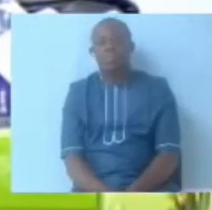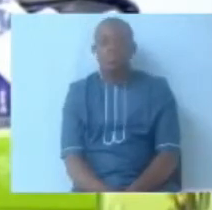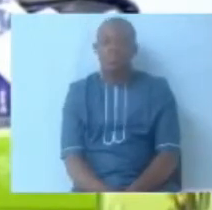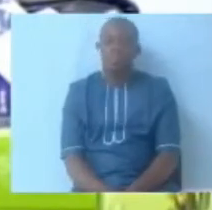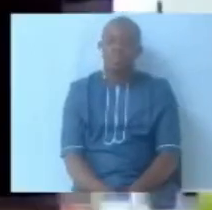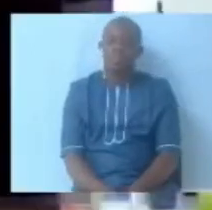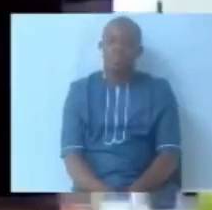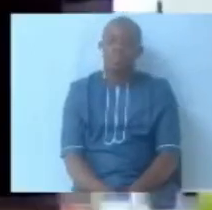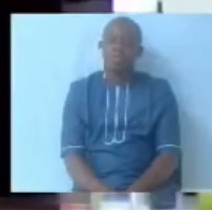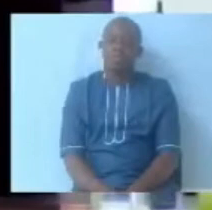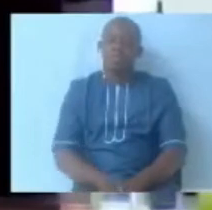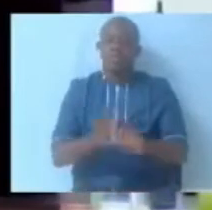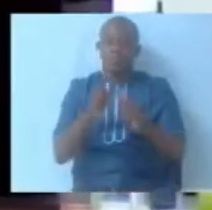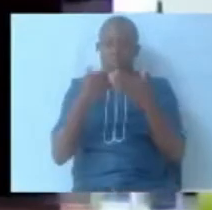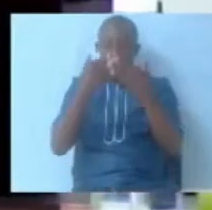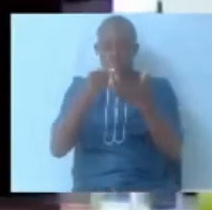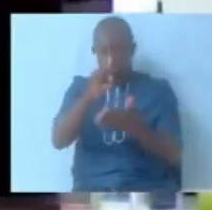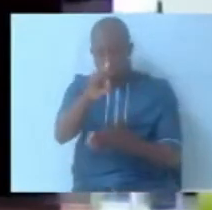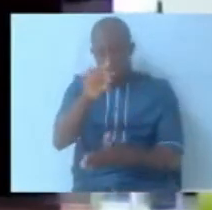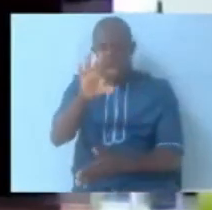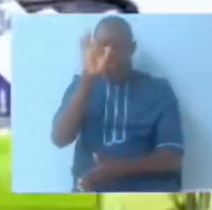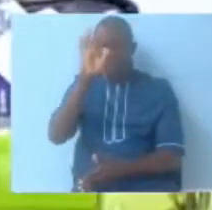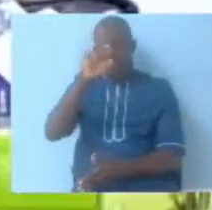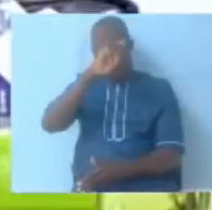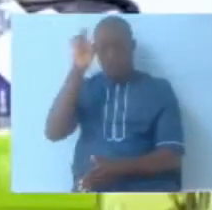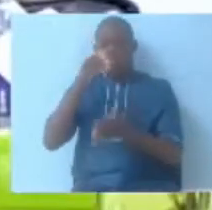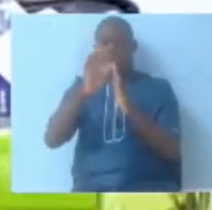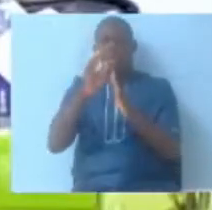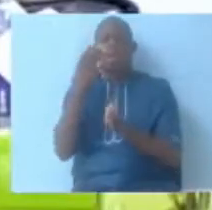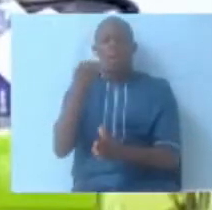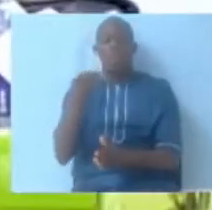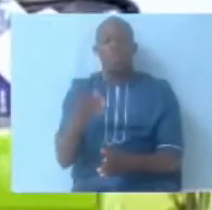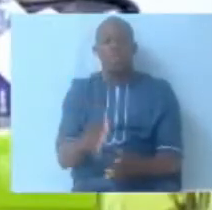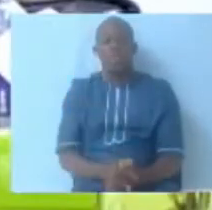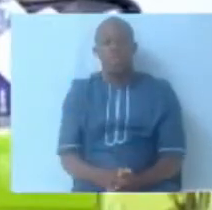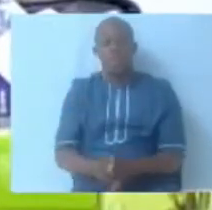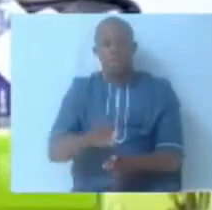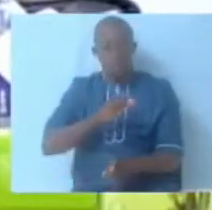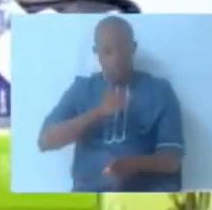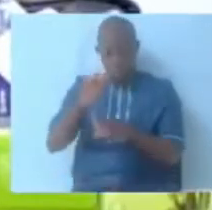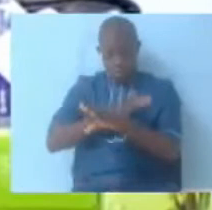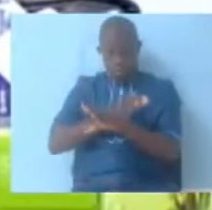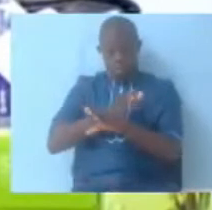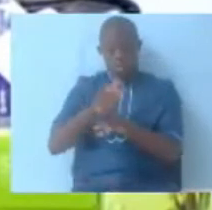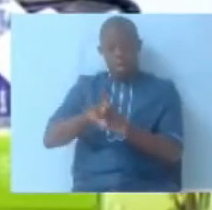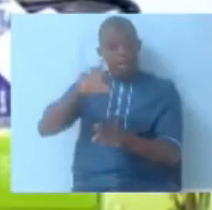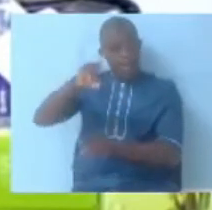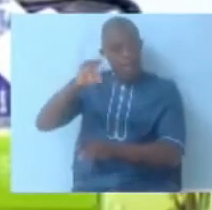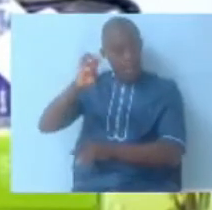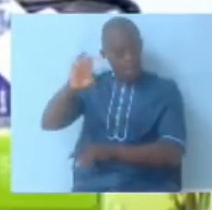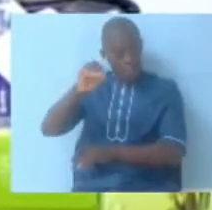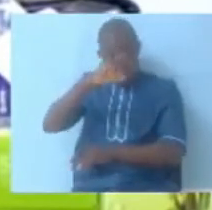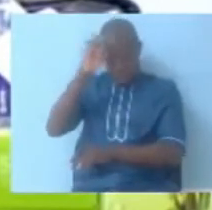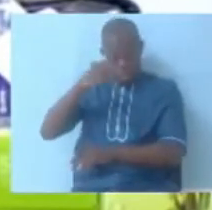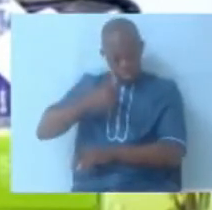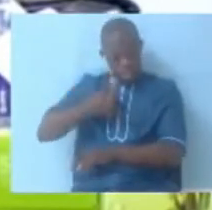tell us how you were appointed? Safo no nye yeta do ko la nyadina. I was appointed by the Judicial Service Commission, not the PMO. PMO mandata do